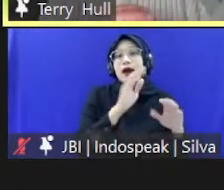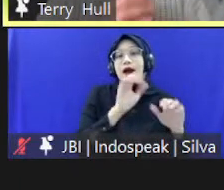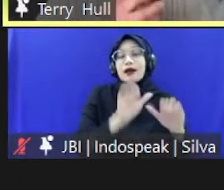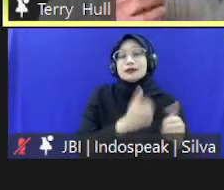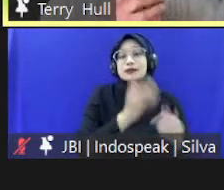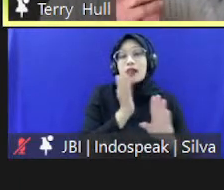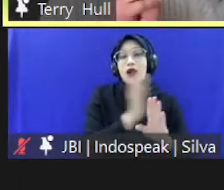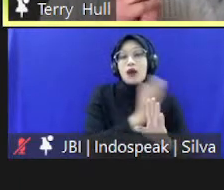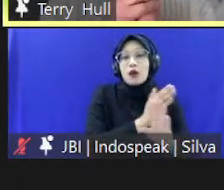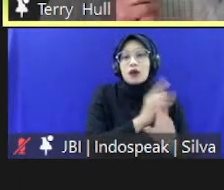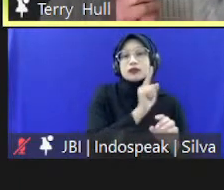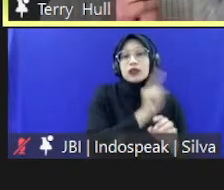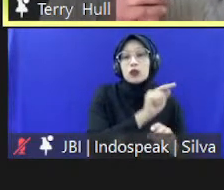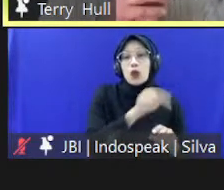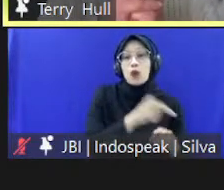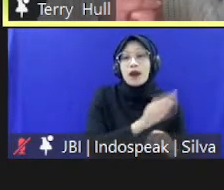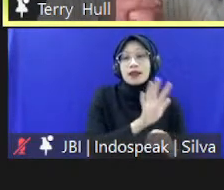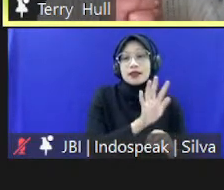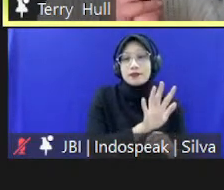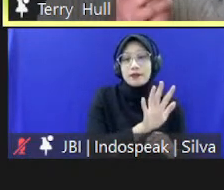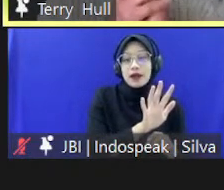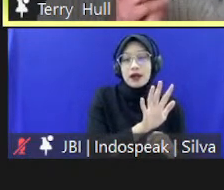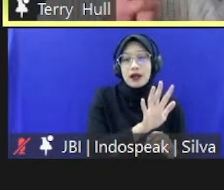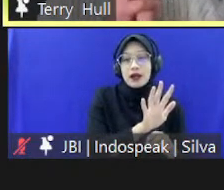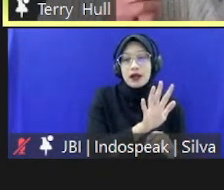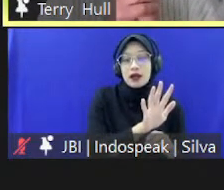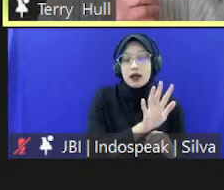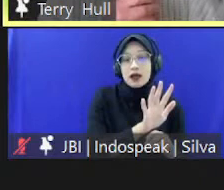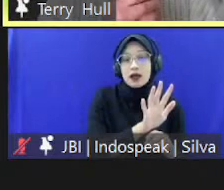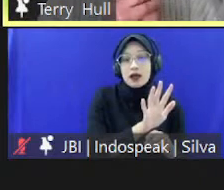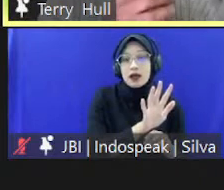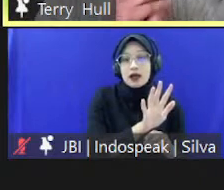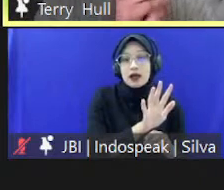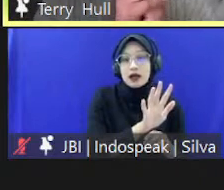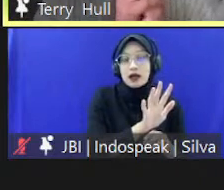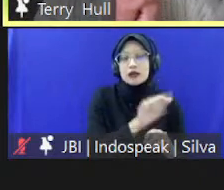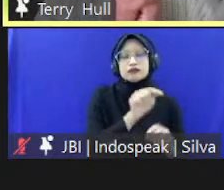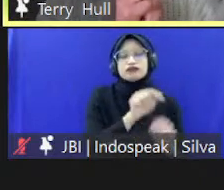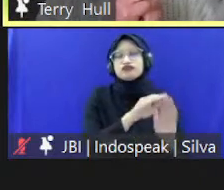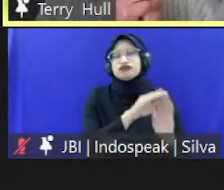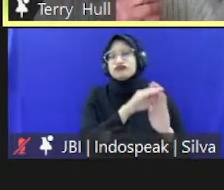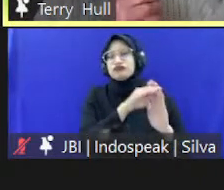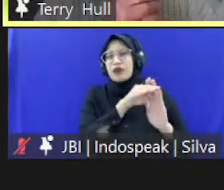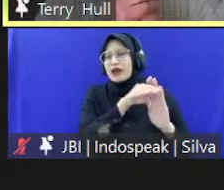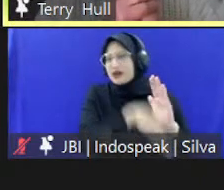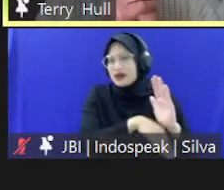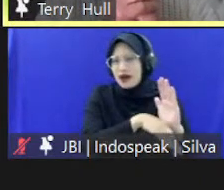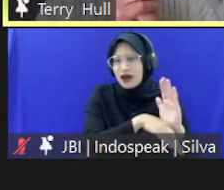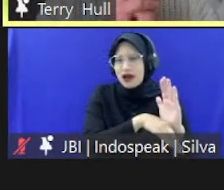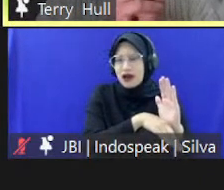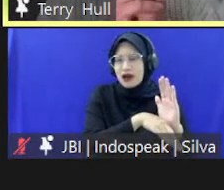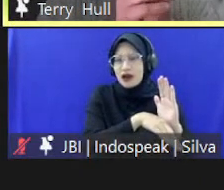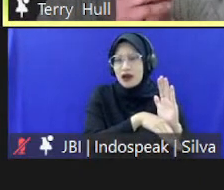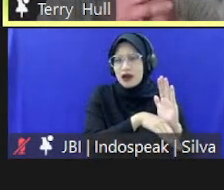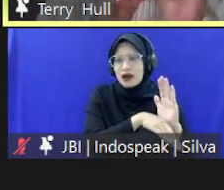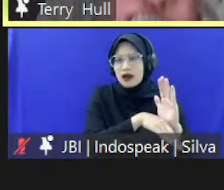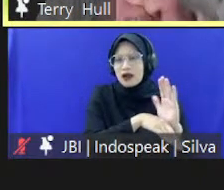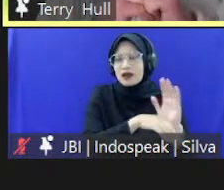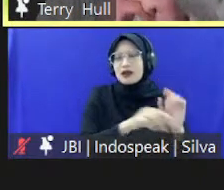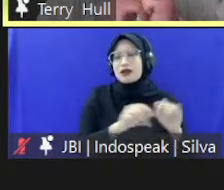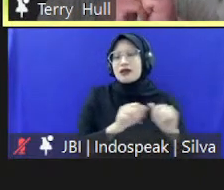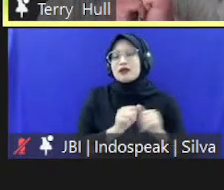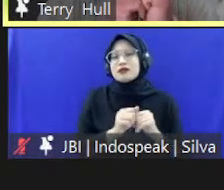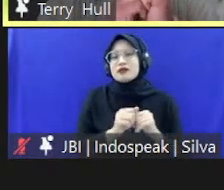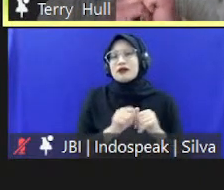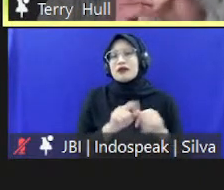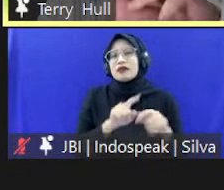been 1.5, a remarkable low total fertility rate. Once the adjustment for